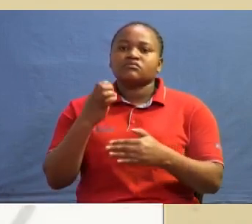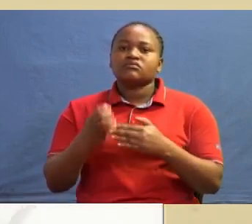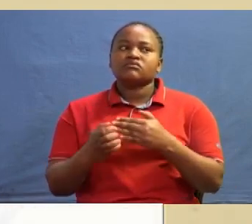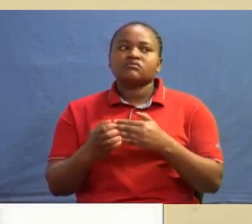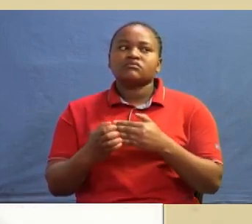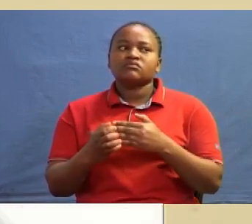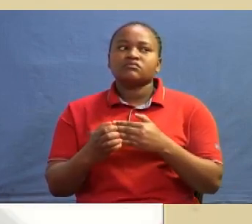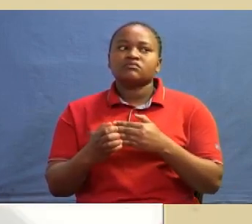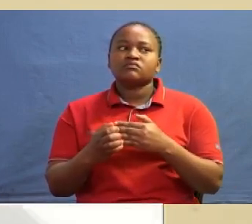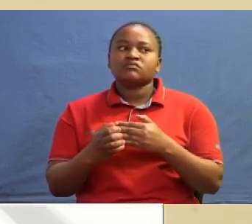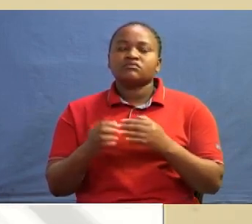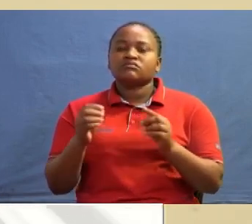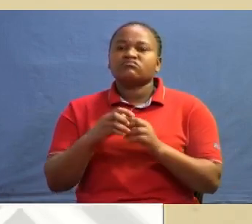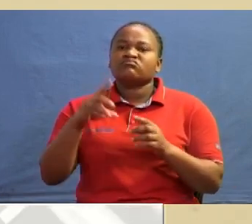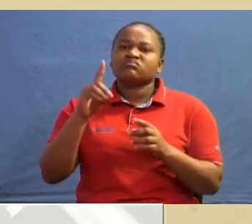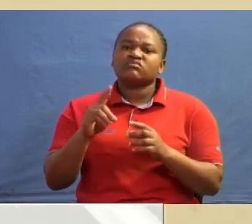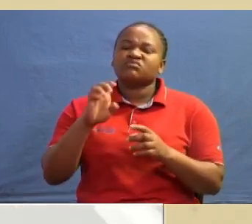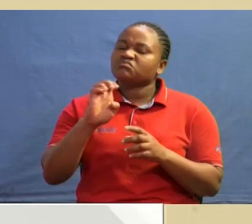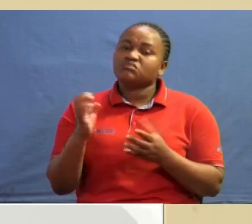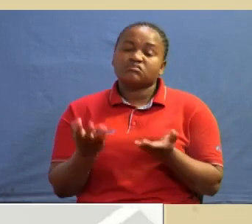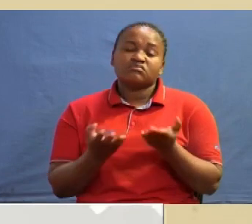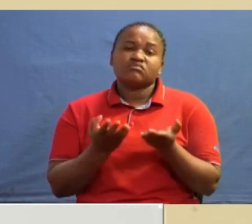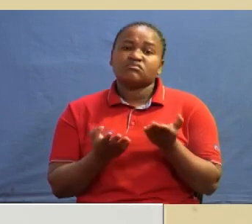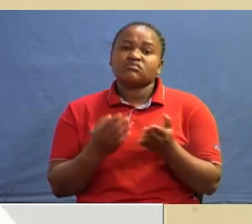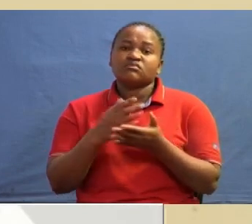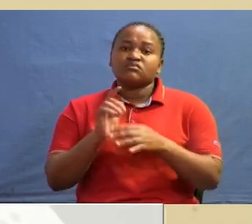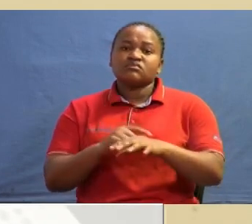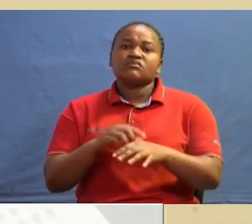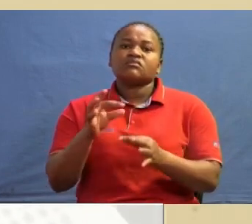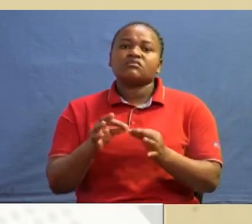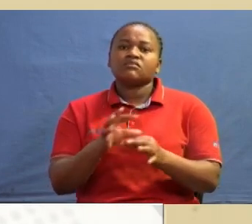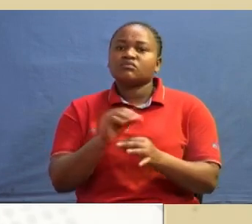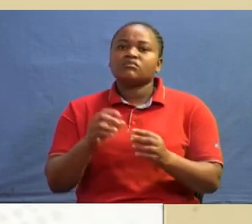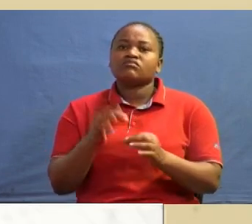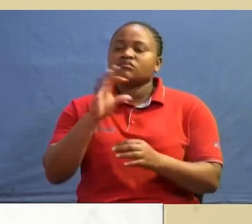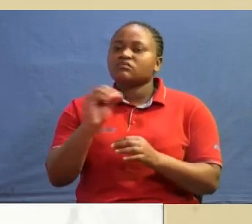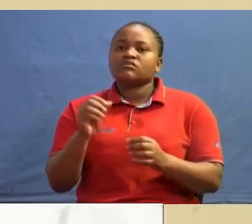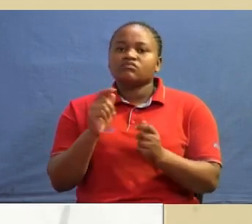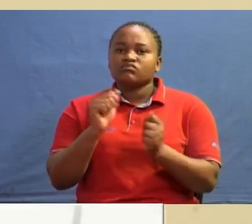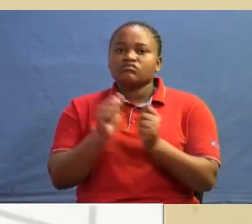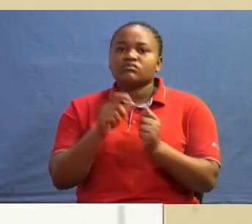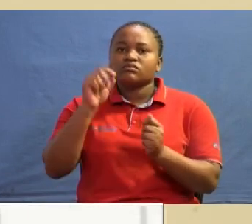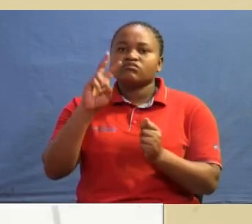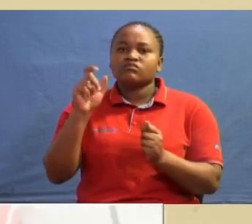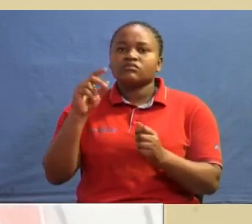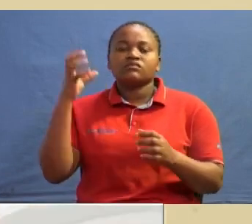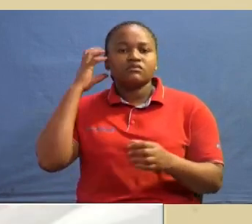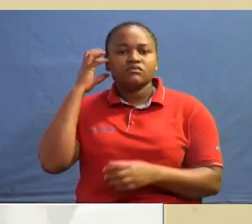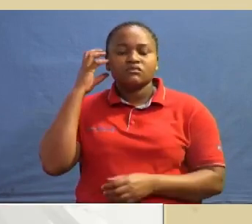B, with a D, a E. Sometimes they don't go far. But with the TVET